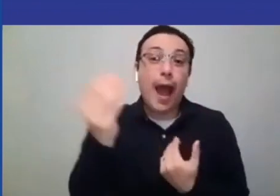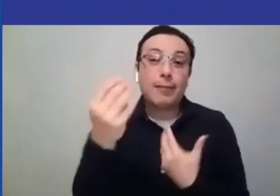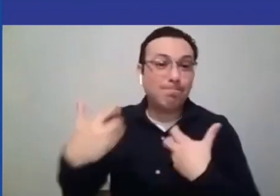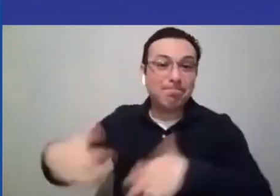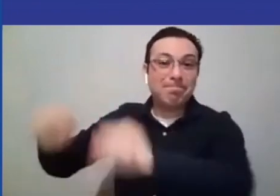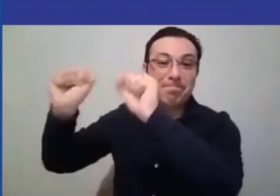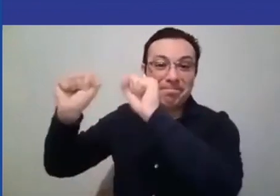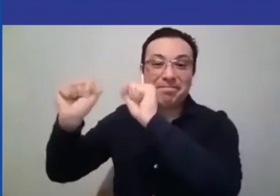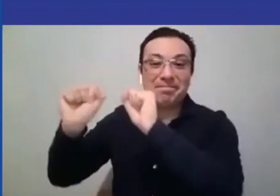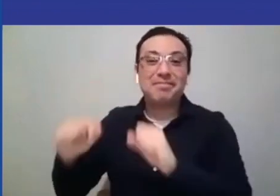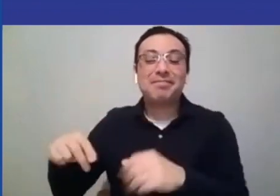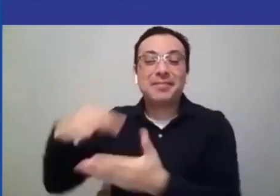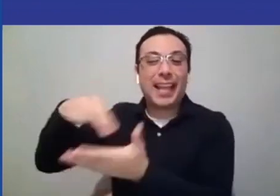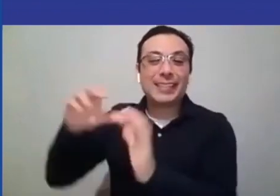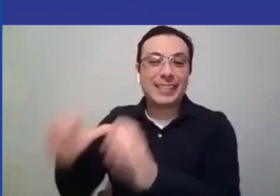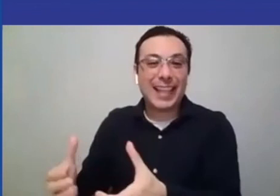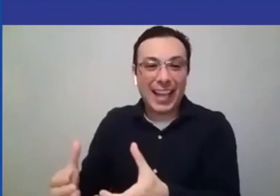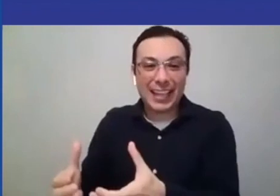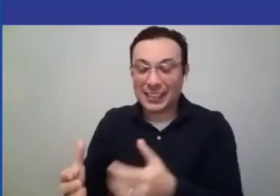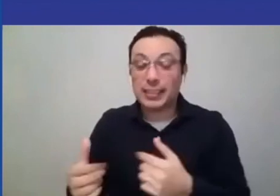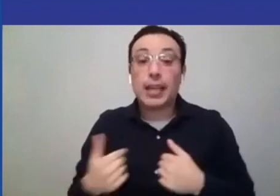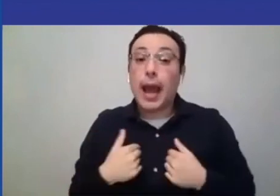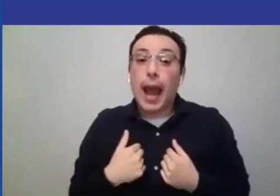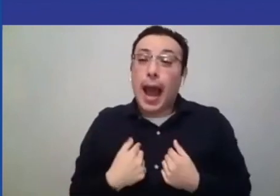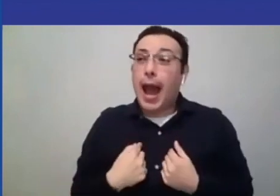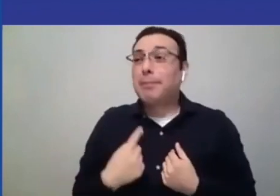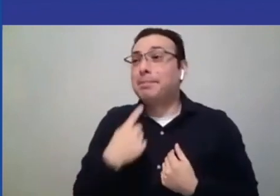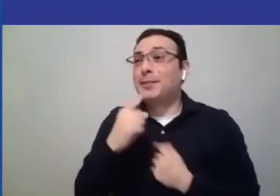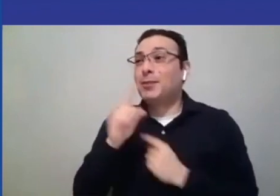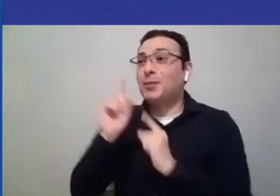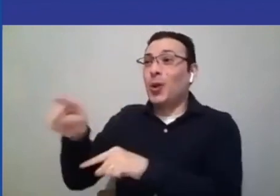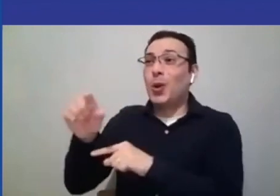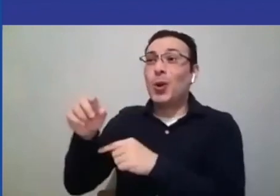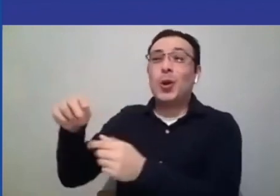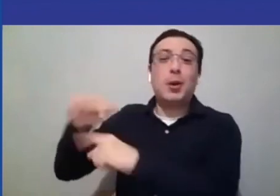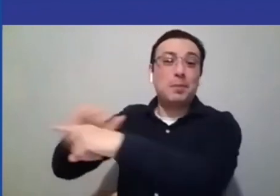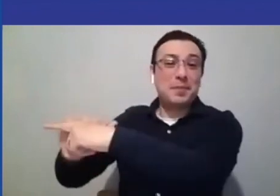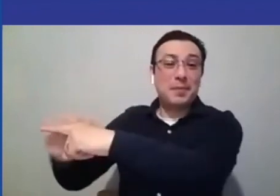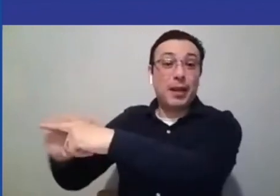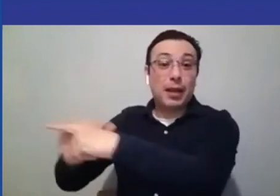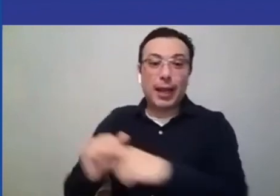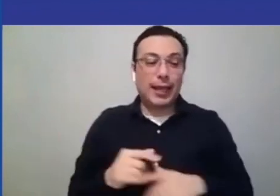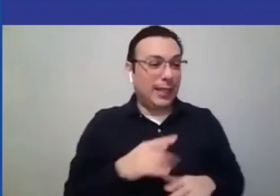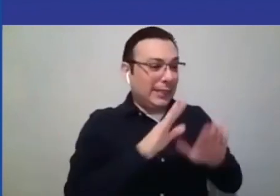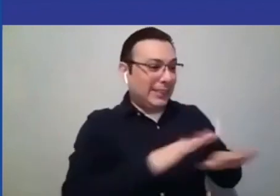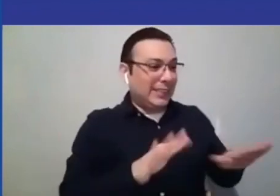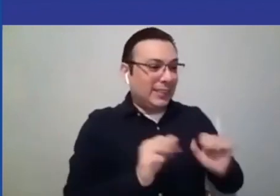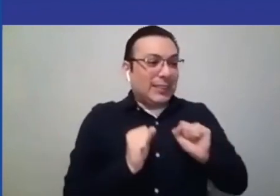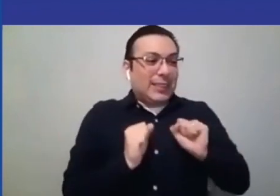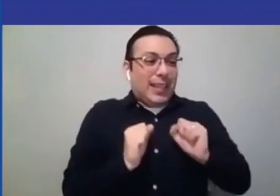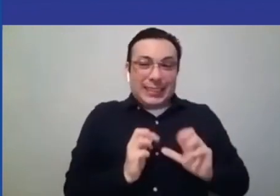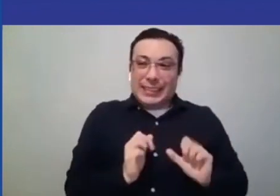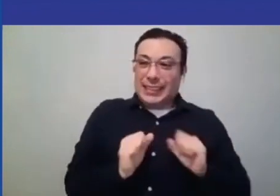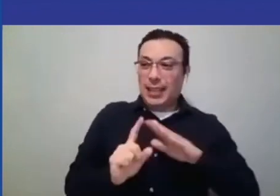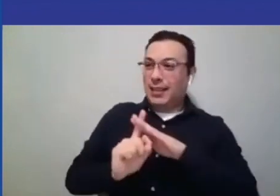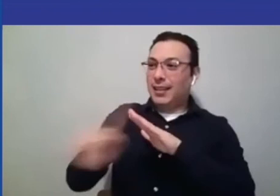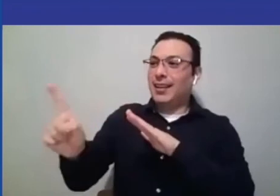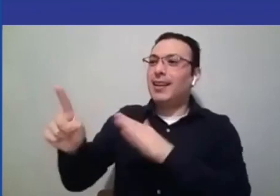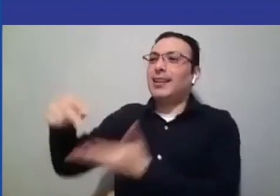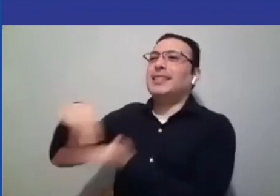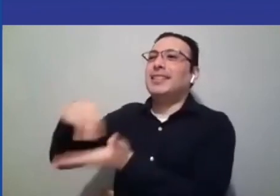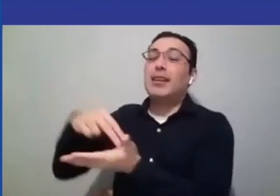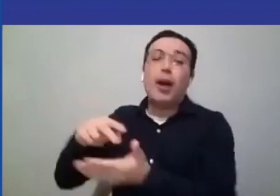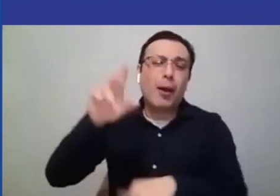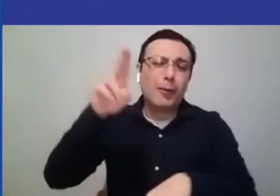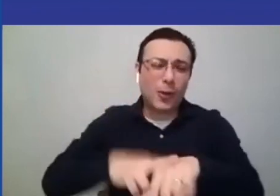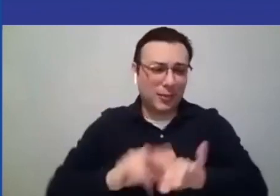of people. But I'll be doing that and taking a dance class, of course. I do miss going to the studio because I have kids and I gotta get